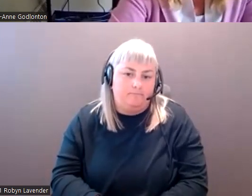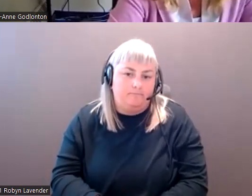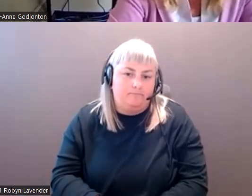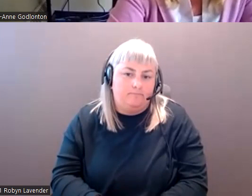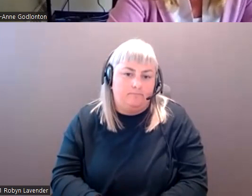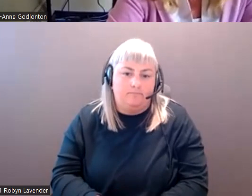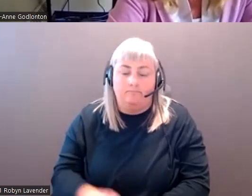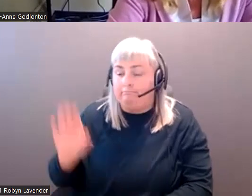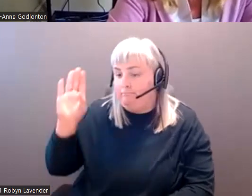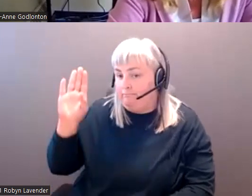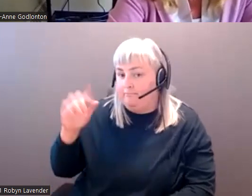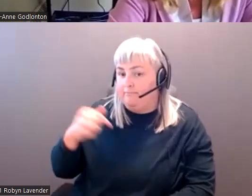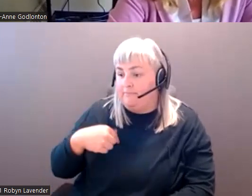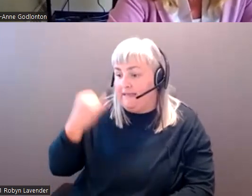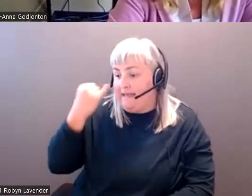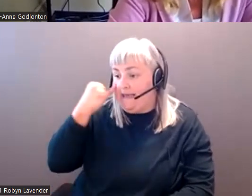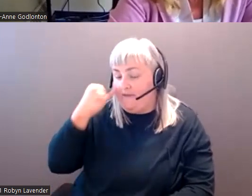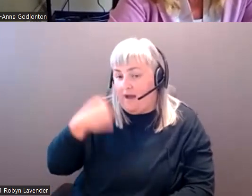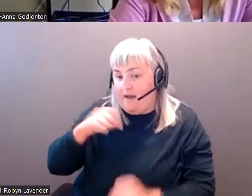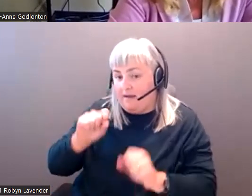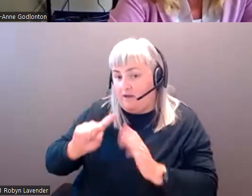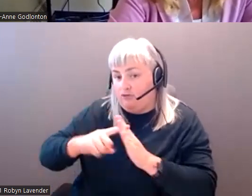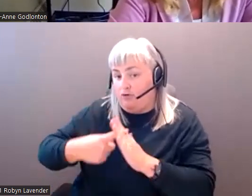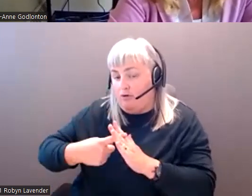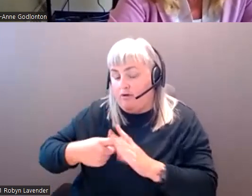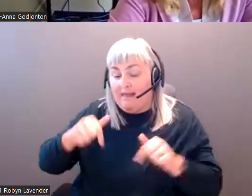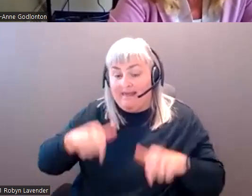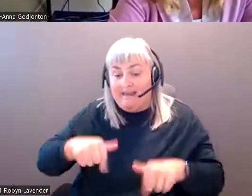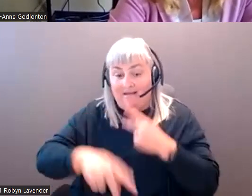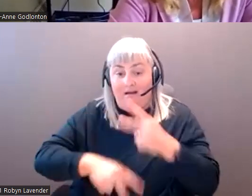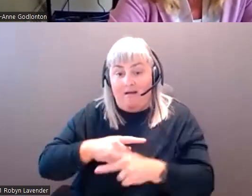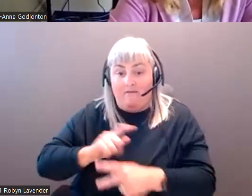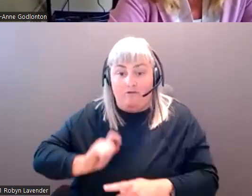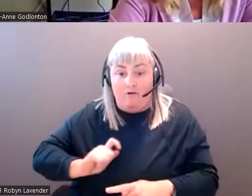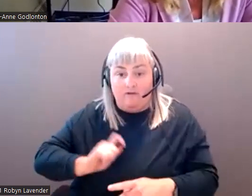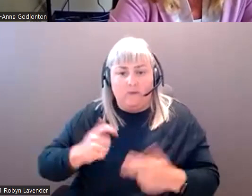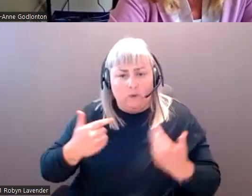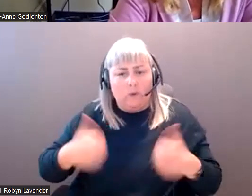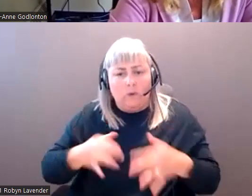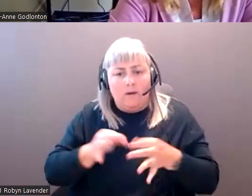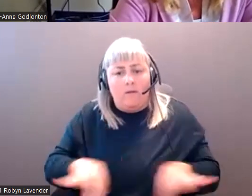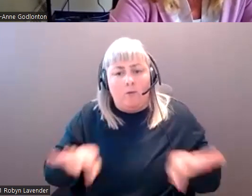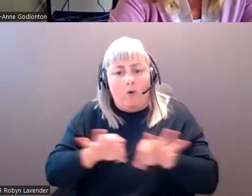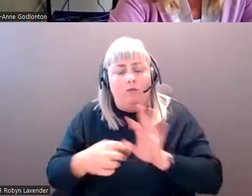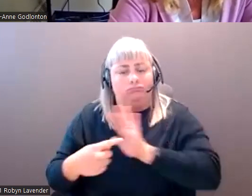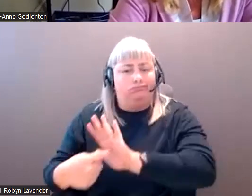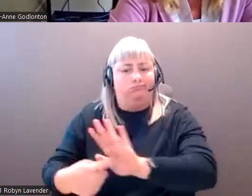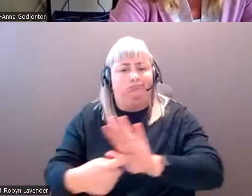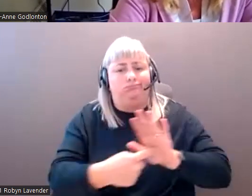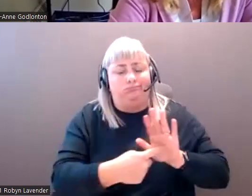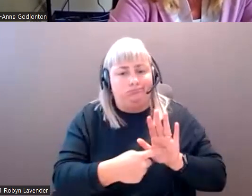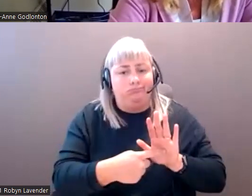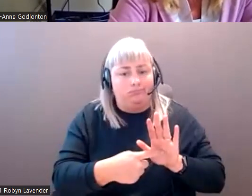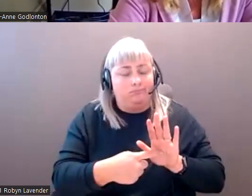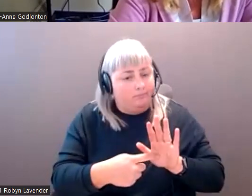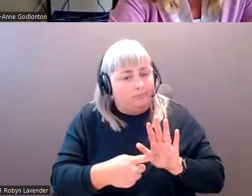Well, if I can go first, I think this type of conference is really important to shine the light on the fact that there is elder abuse